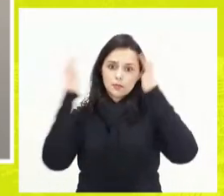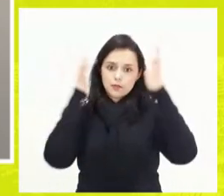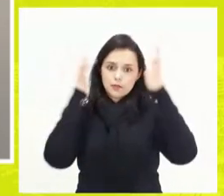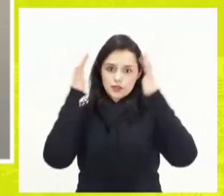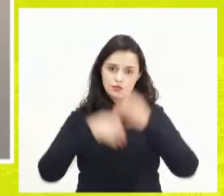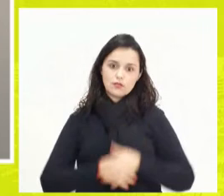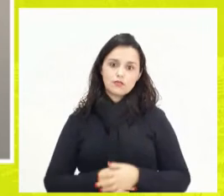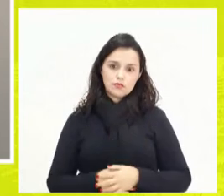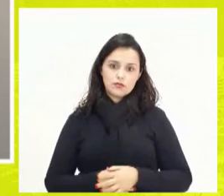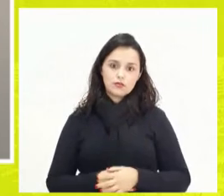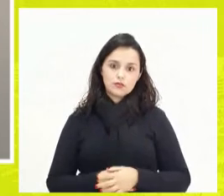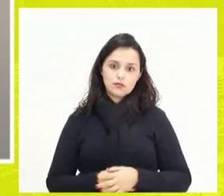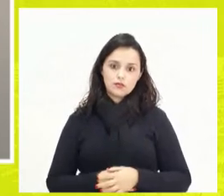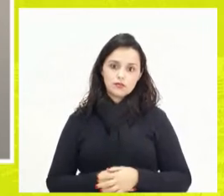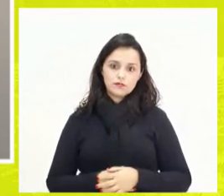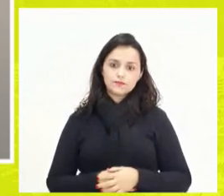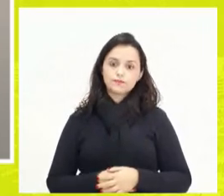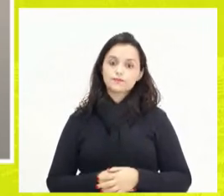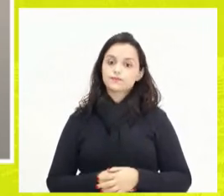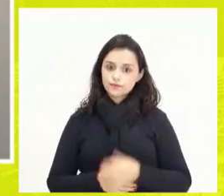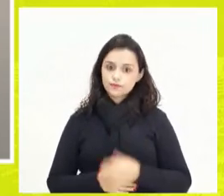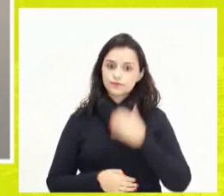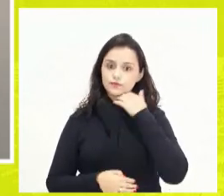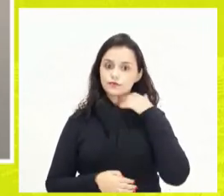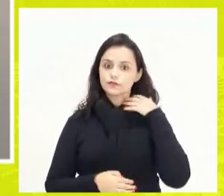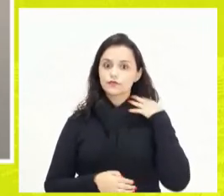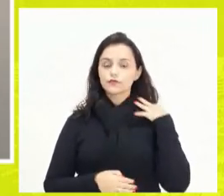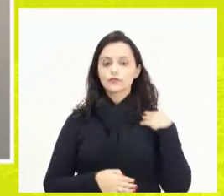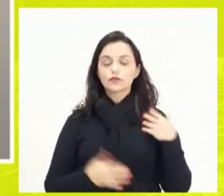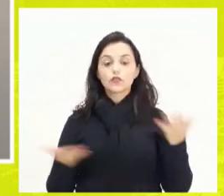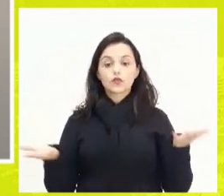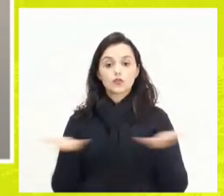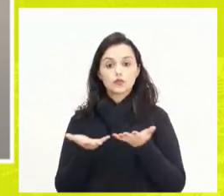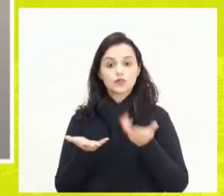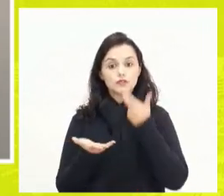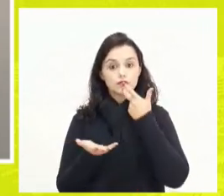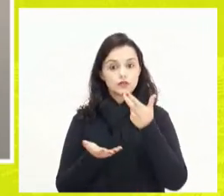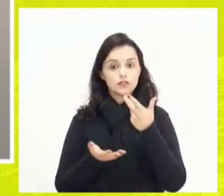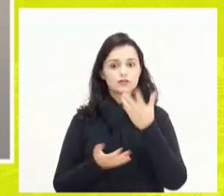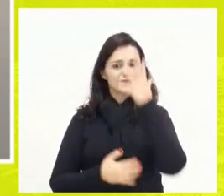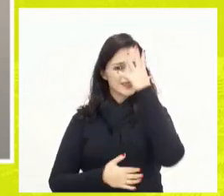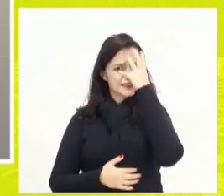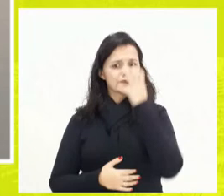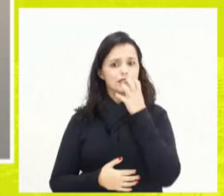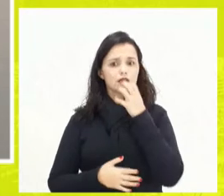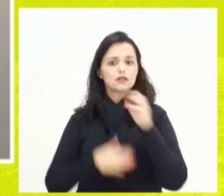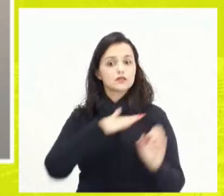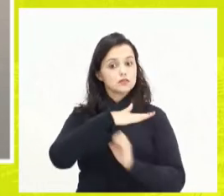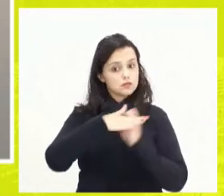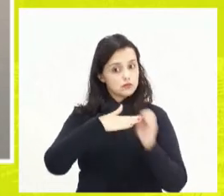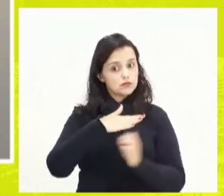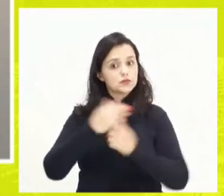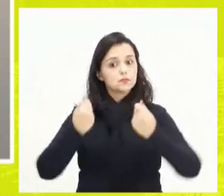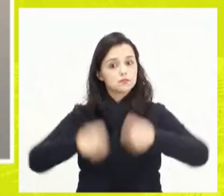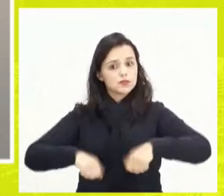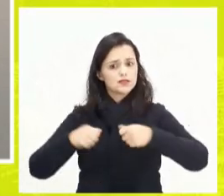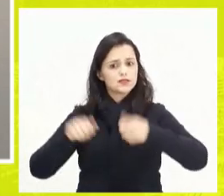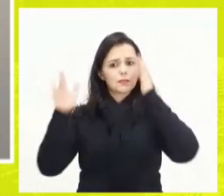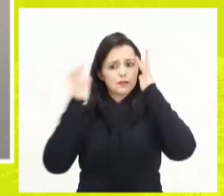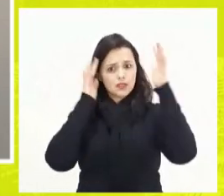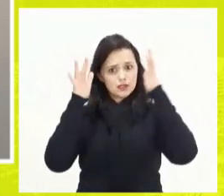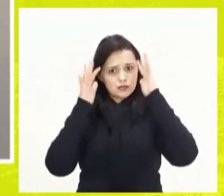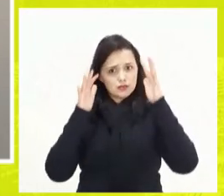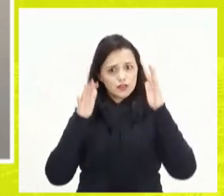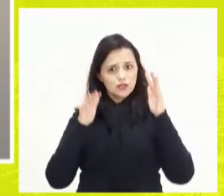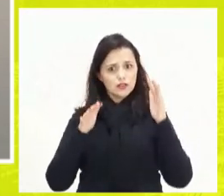line you know what i mean so imagine that we're speaking about serious stuff